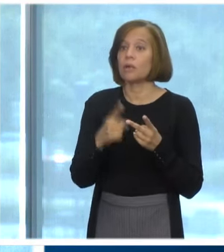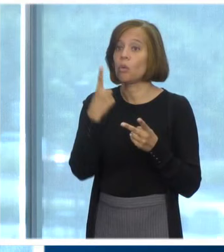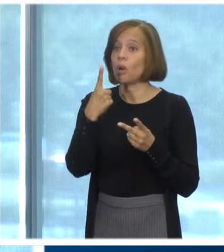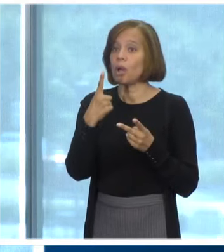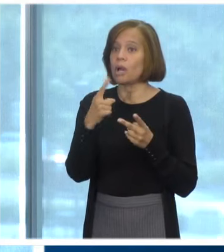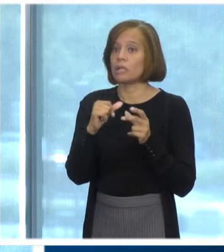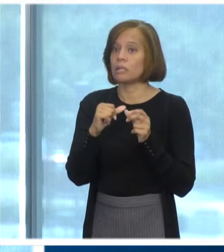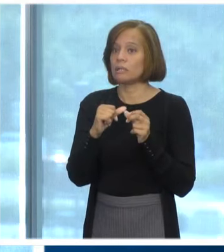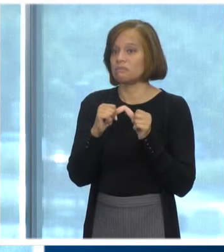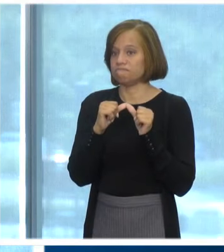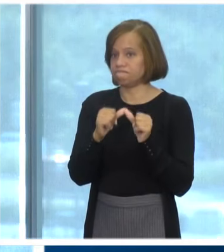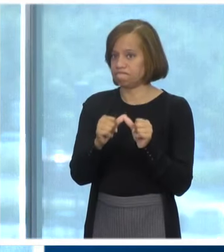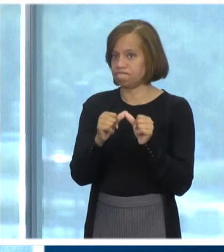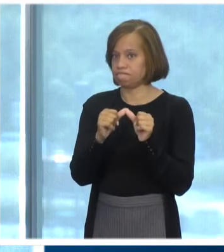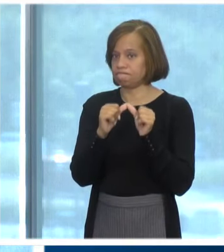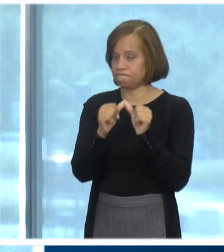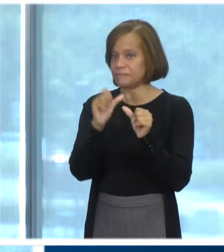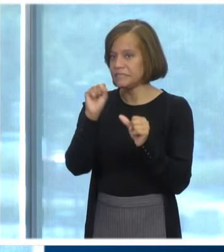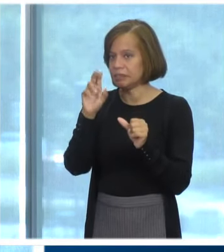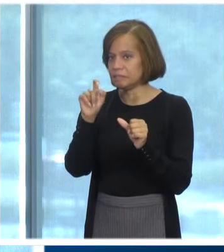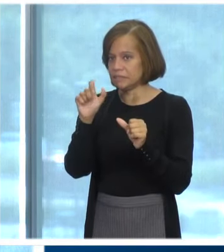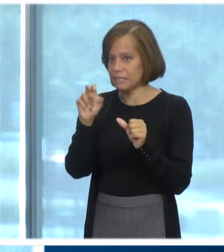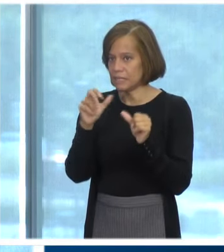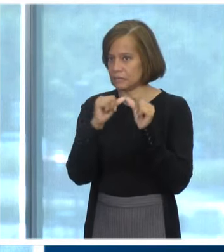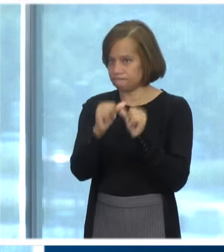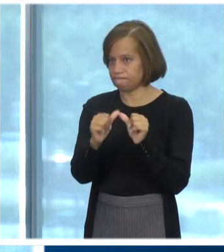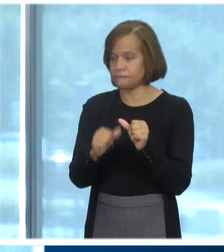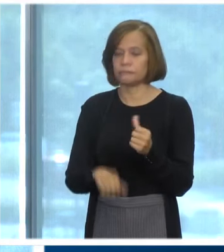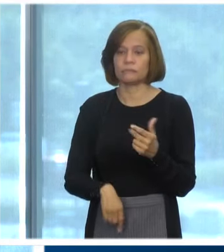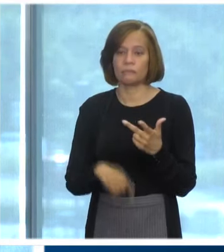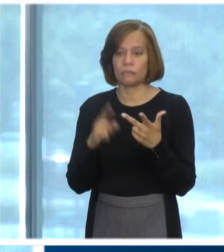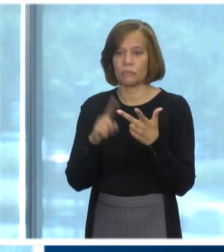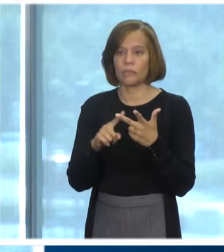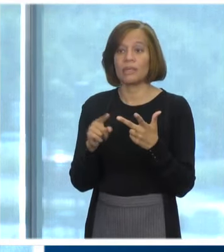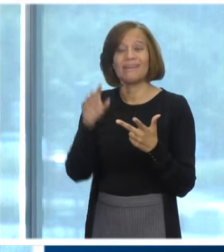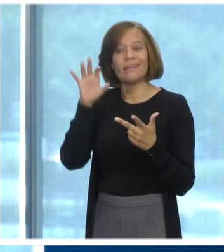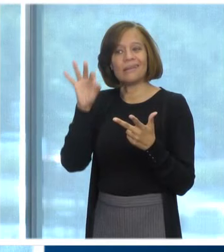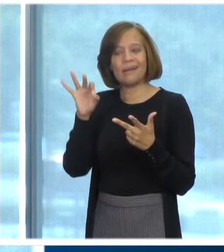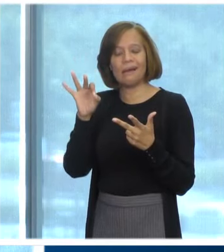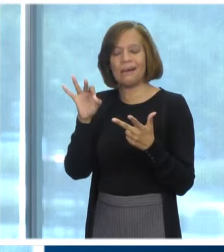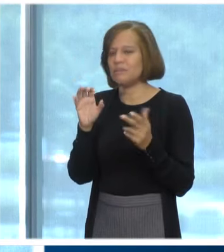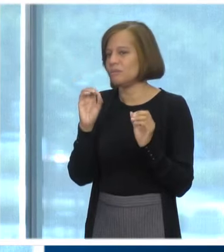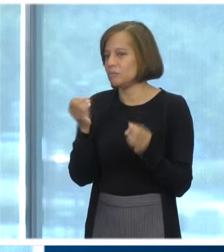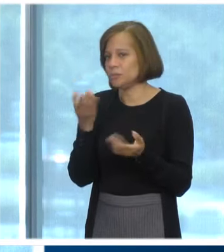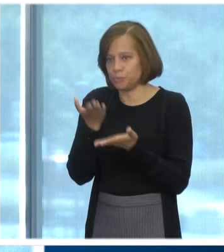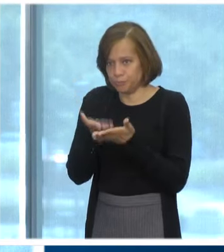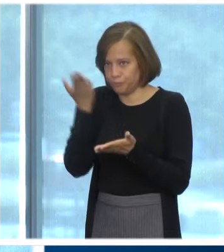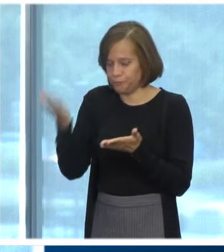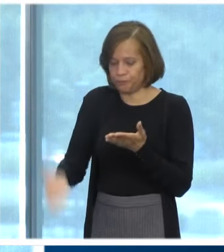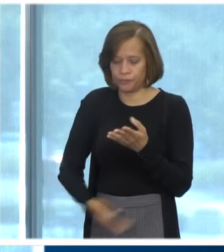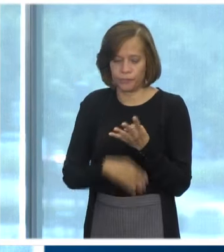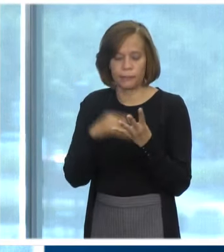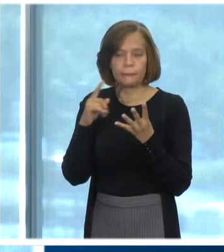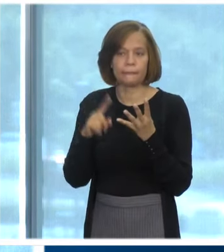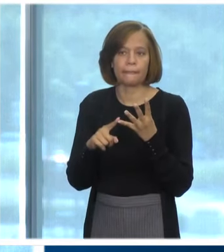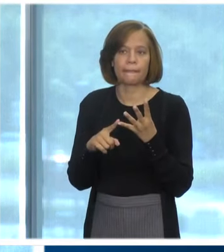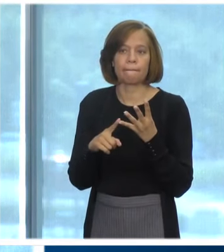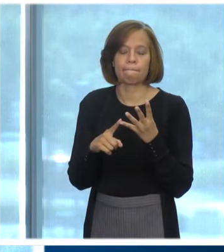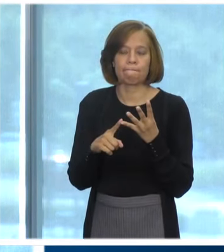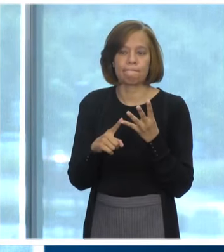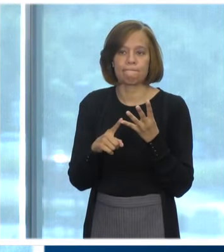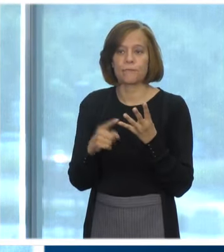officer. We've concluded that there are 9 unfounded complaints. There are 2 complaints that